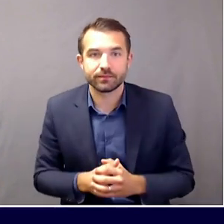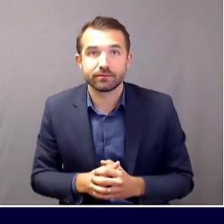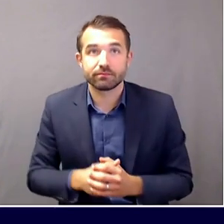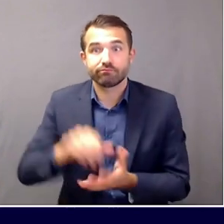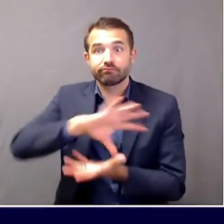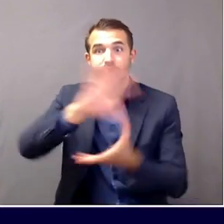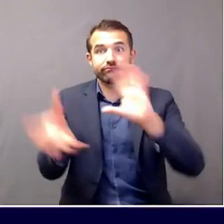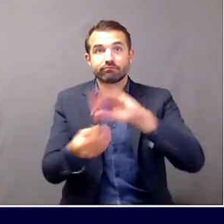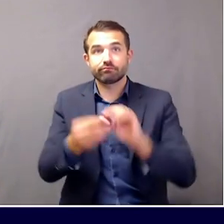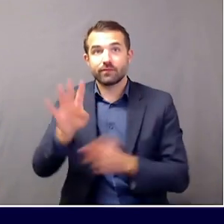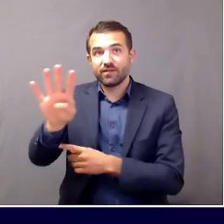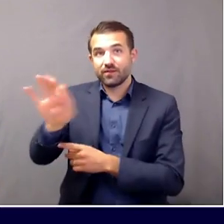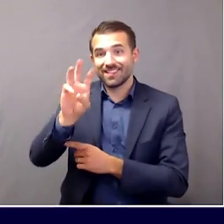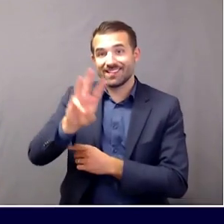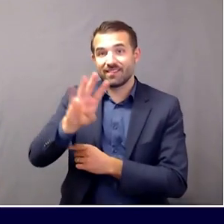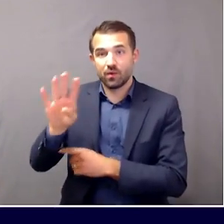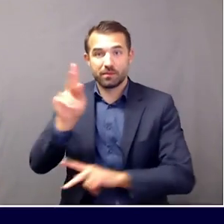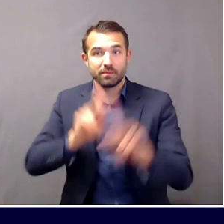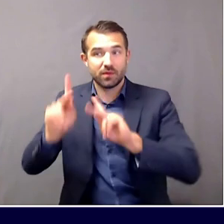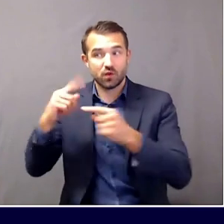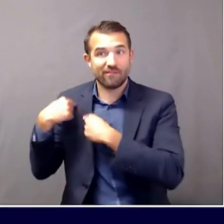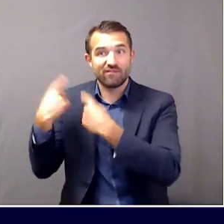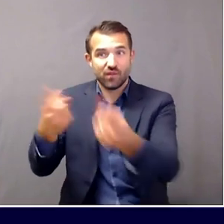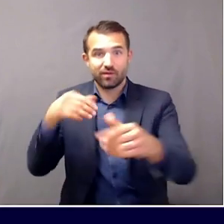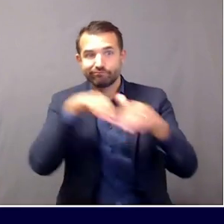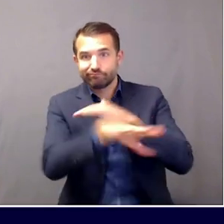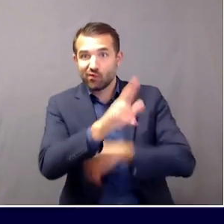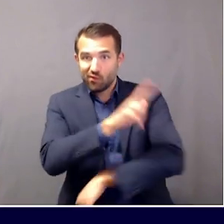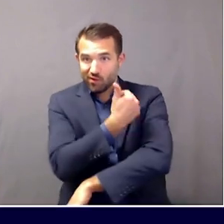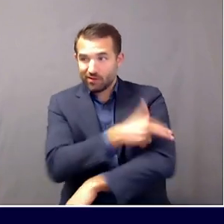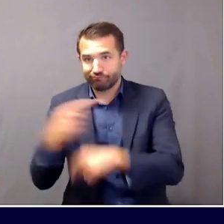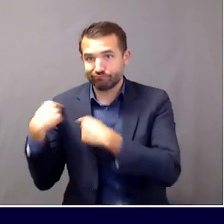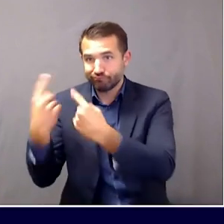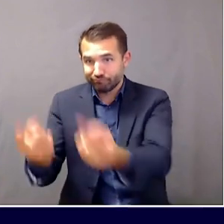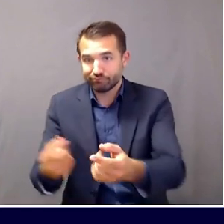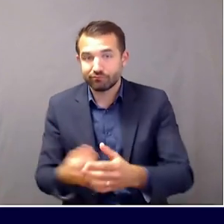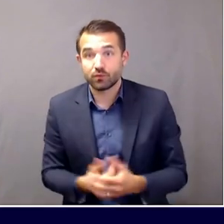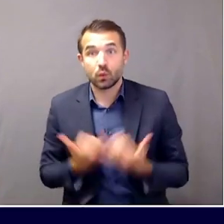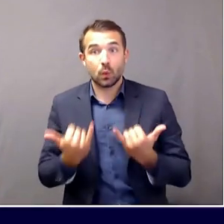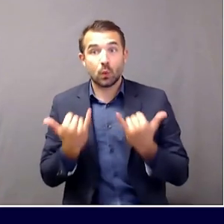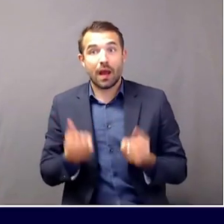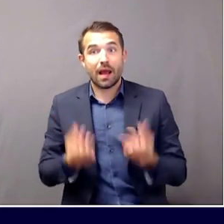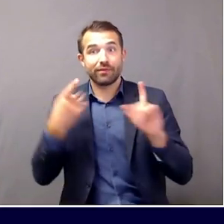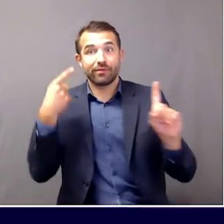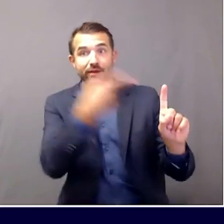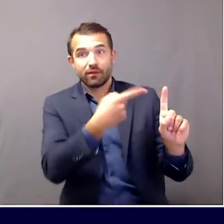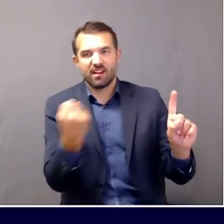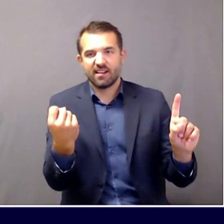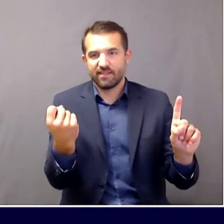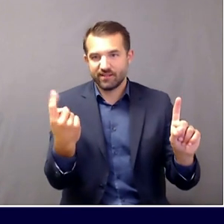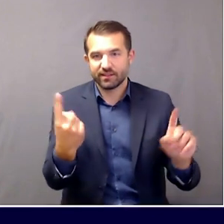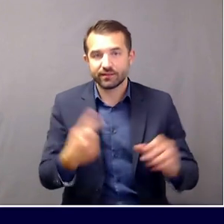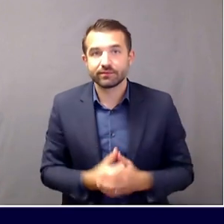464 individuals have been hospitalized with COVID-19. And right now in the state, there are 11 individuals who